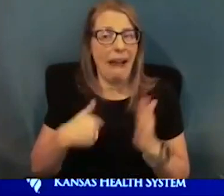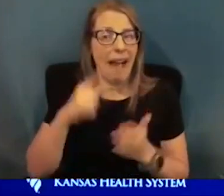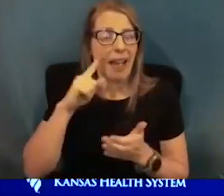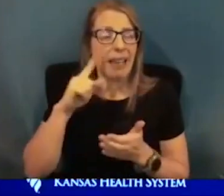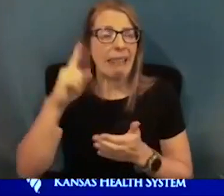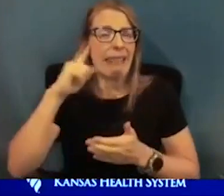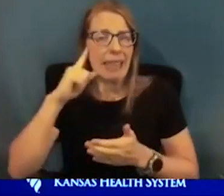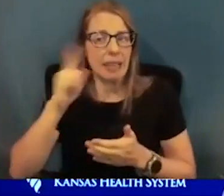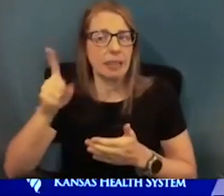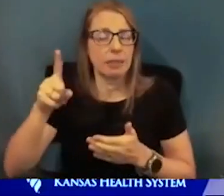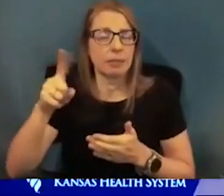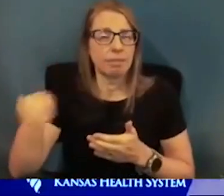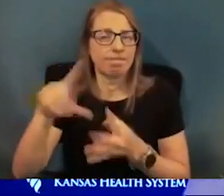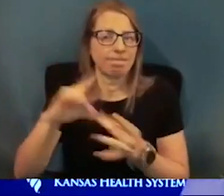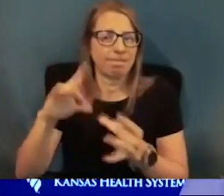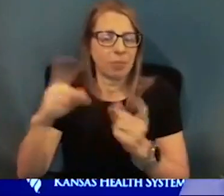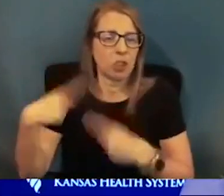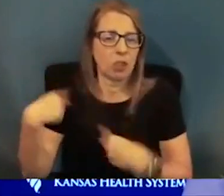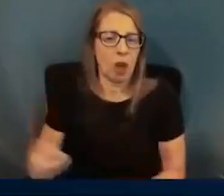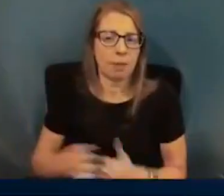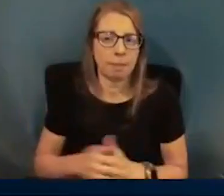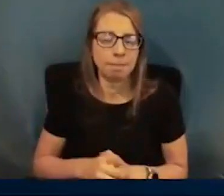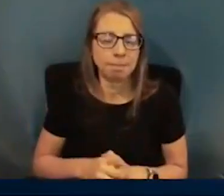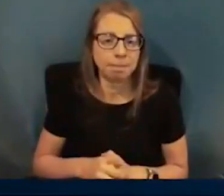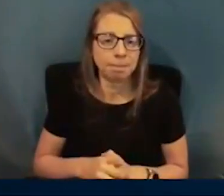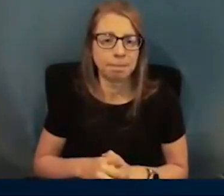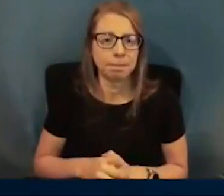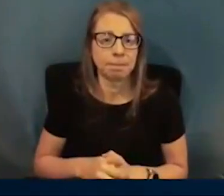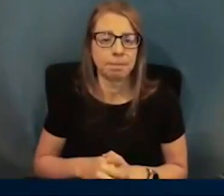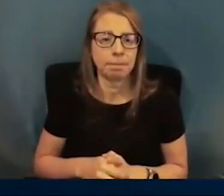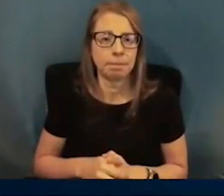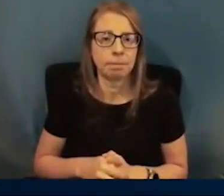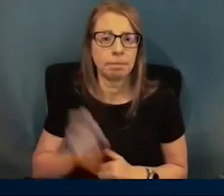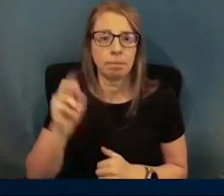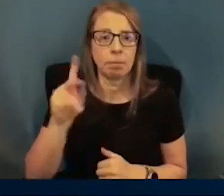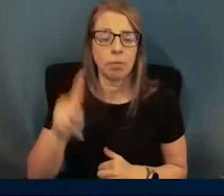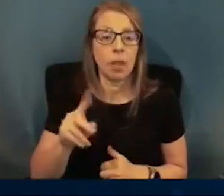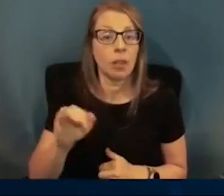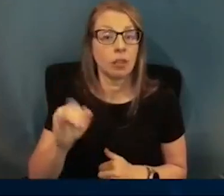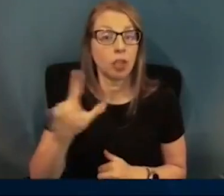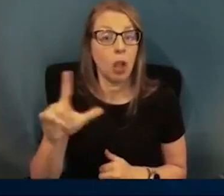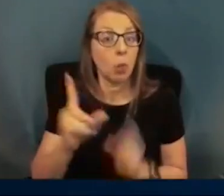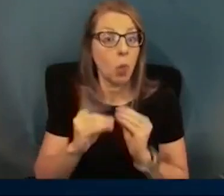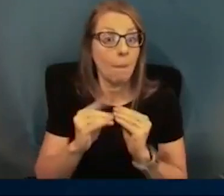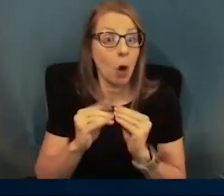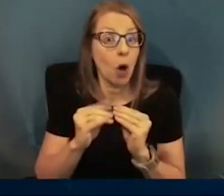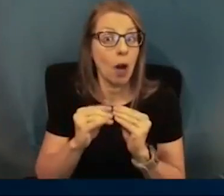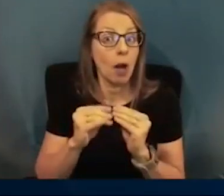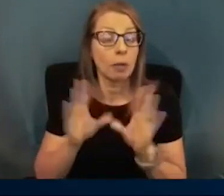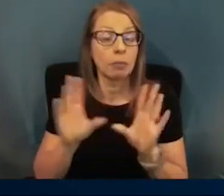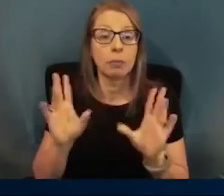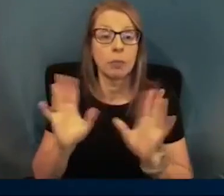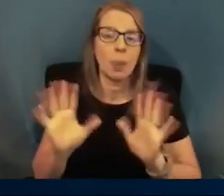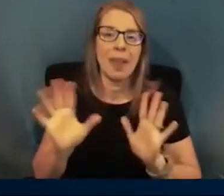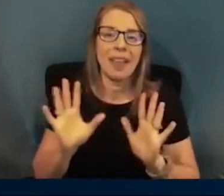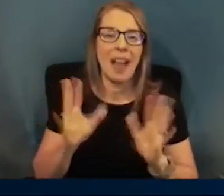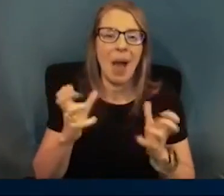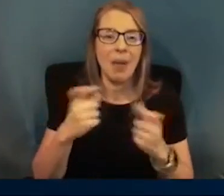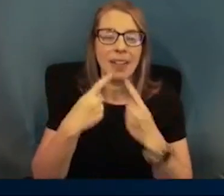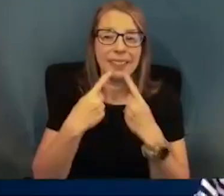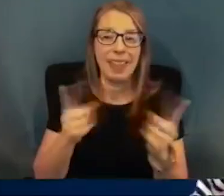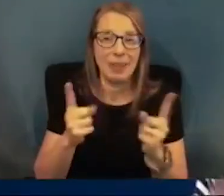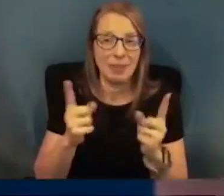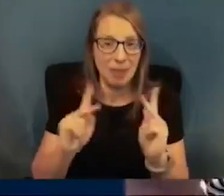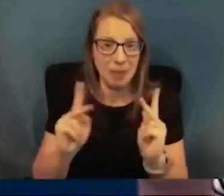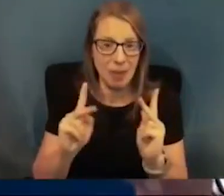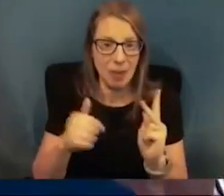the interviews from the CDC. All right, Okay. great questions. Oh, Jill, you have one more? No, I just want to tell folks I'm going to be gone for a week,